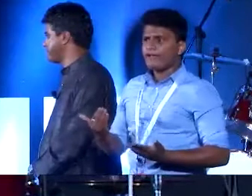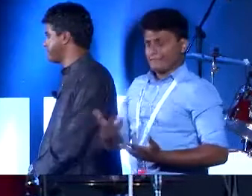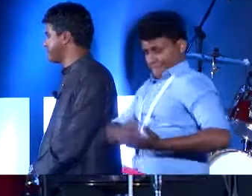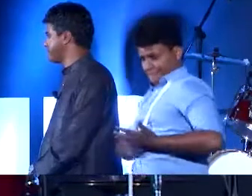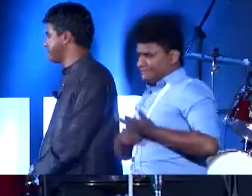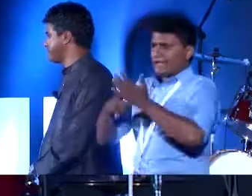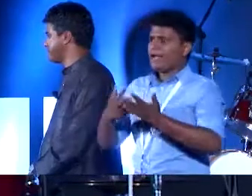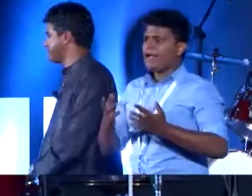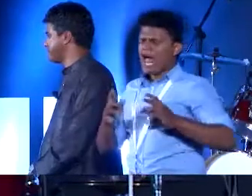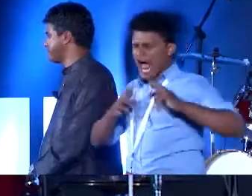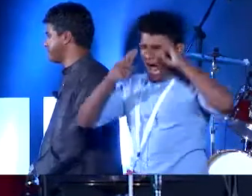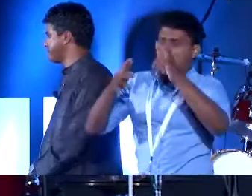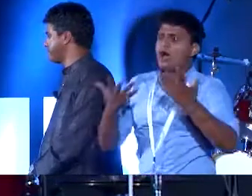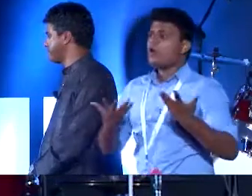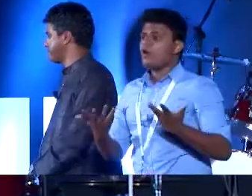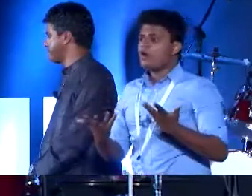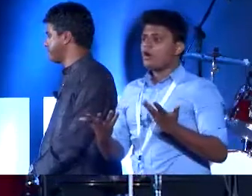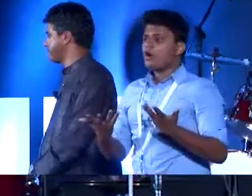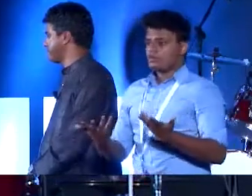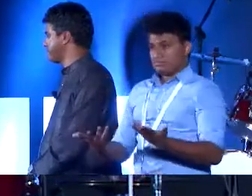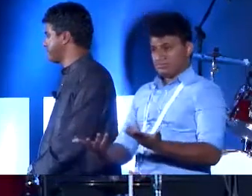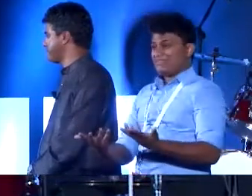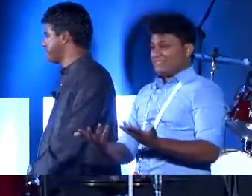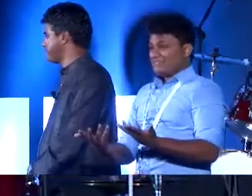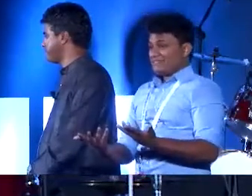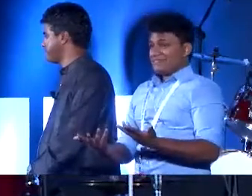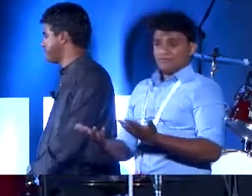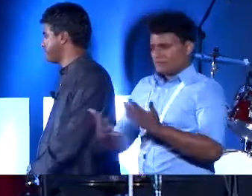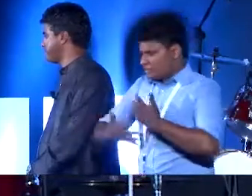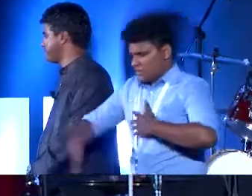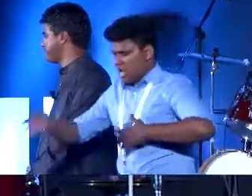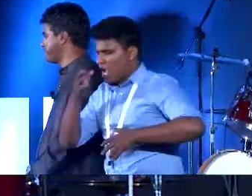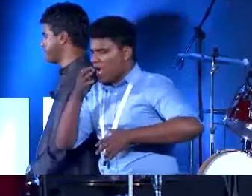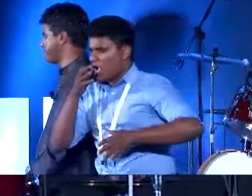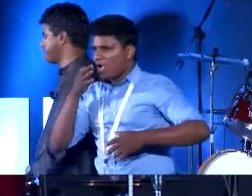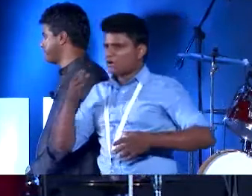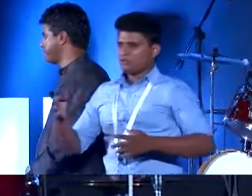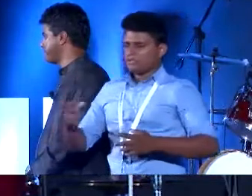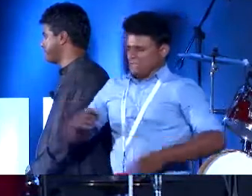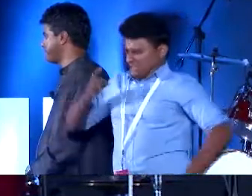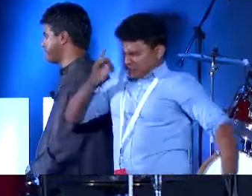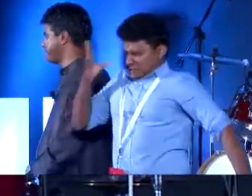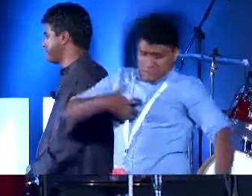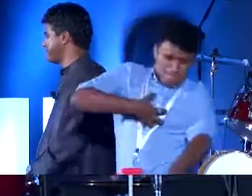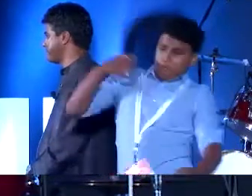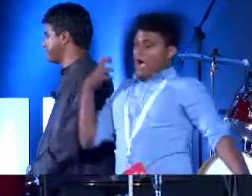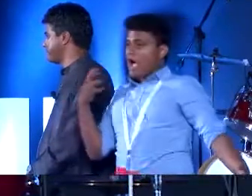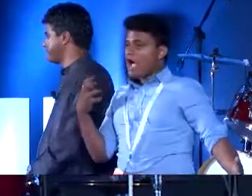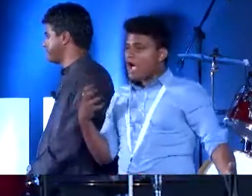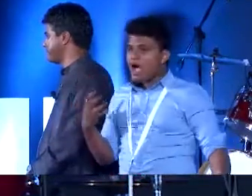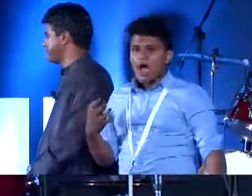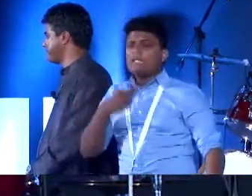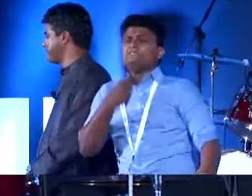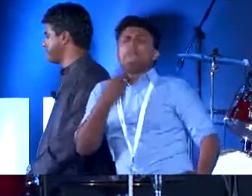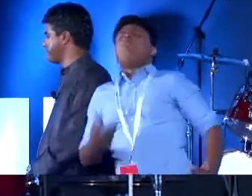the national anthem of India. And without asking any questions, they got aggressive. They really scolded